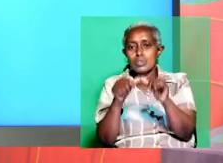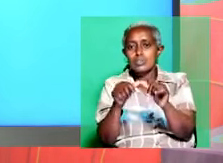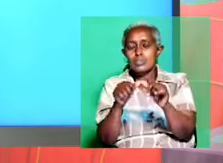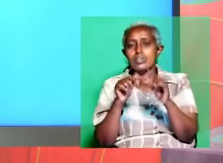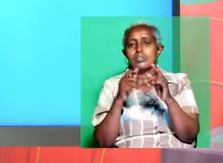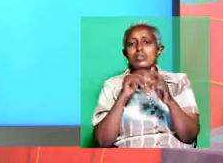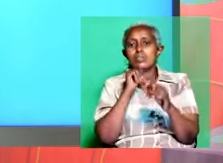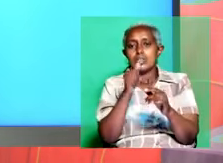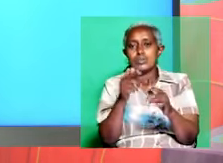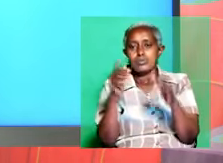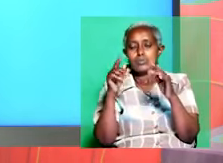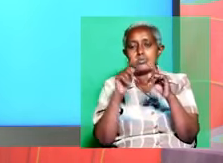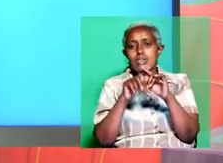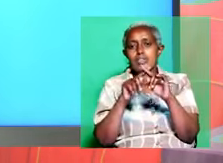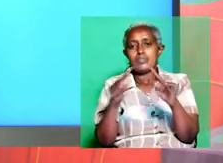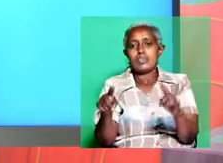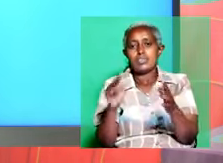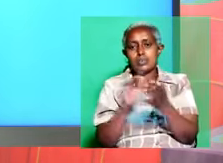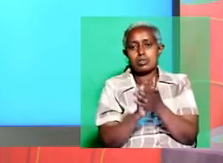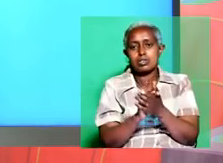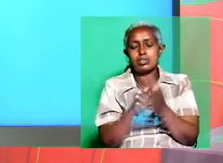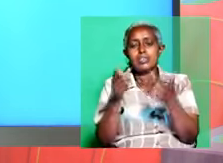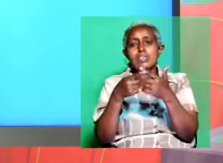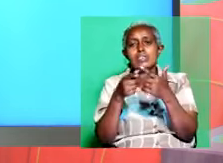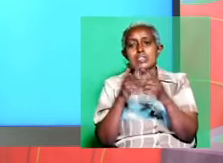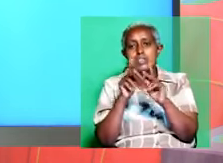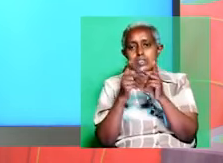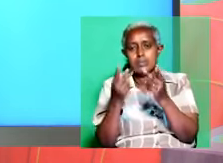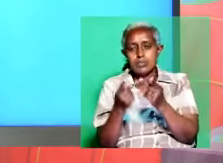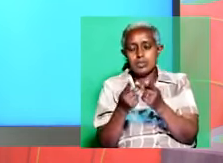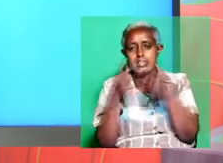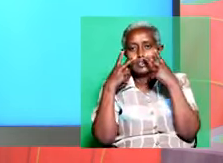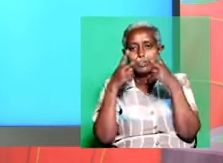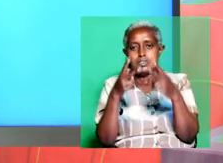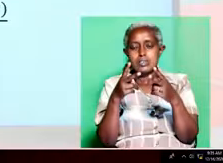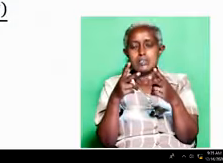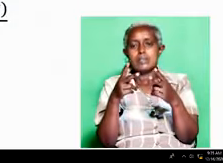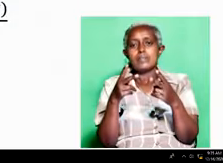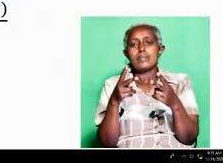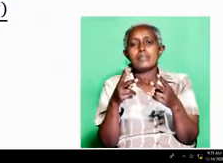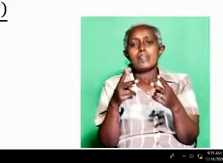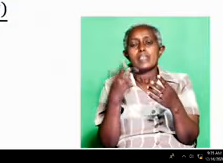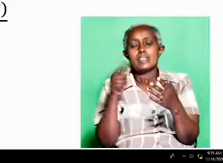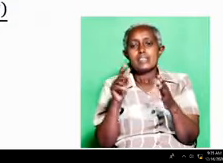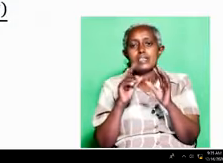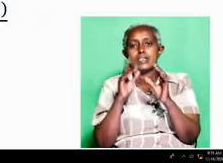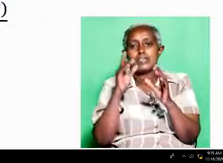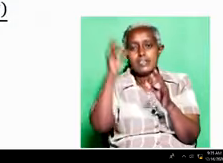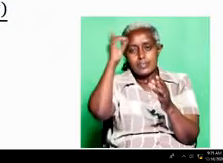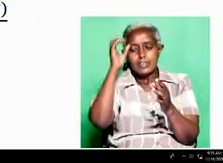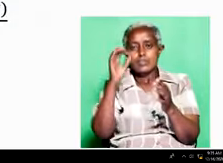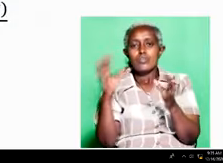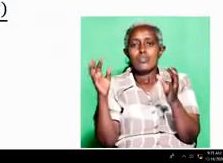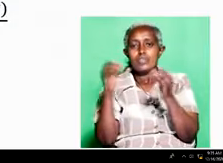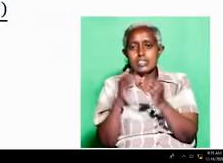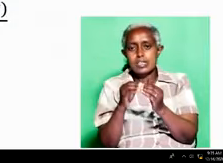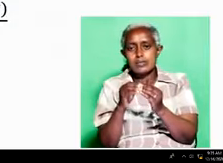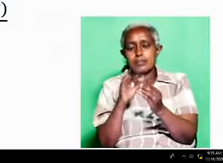continuity does not imply differentiability. Second part that we have seen is this. The derivative of